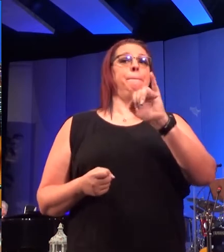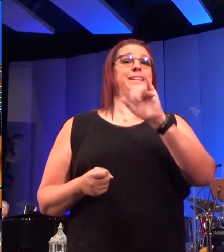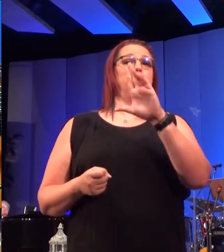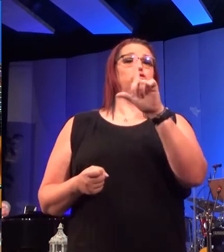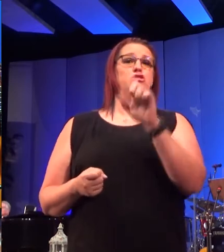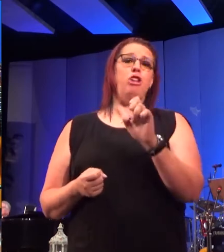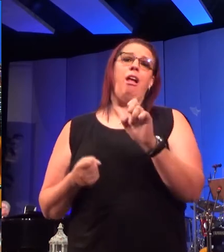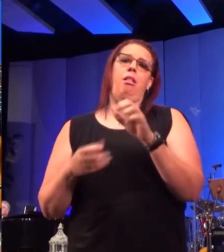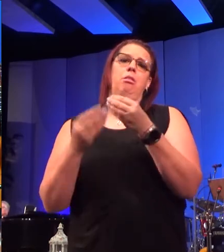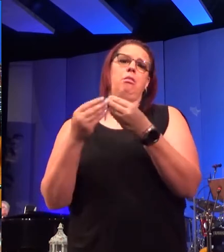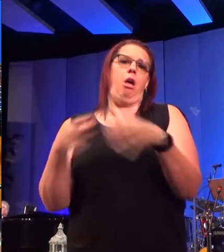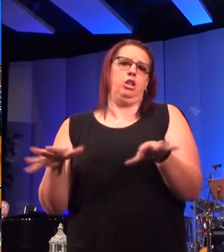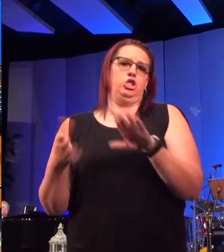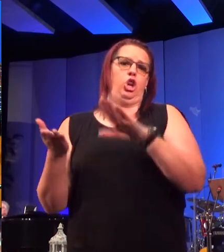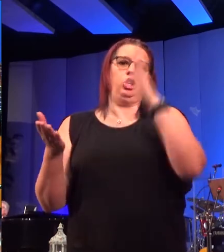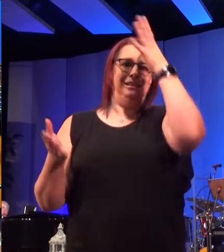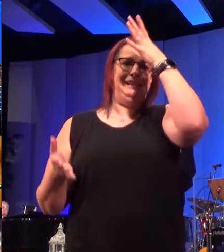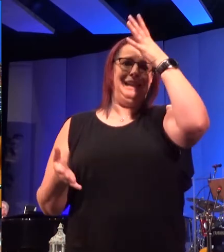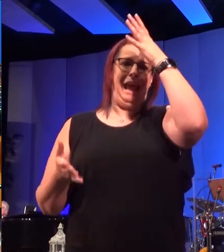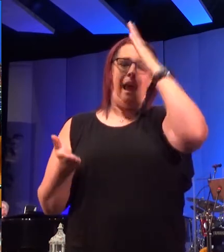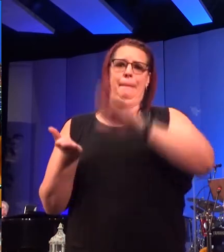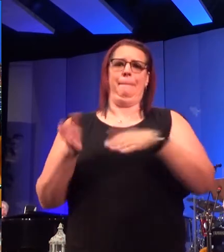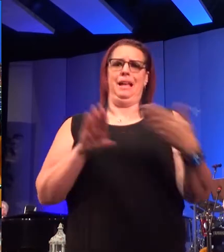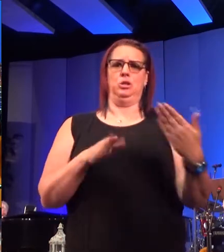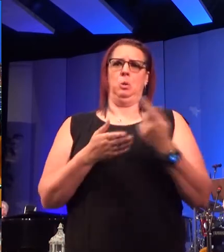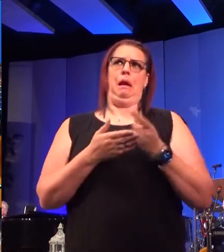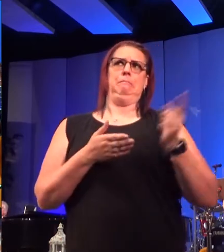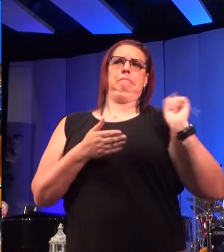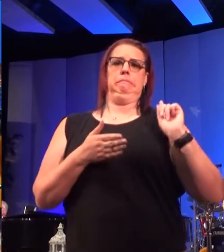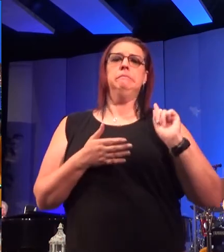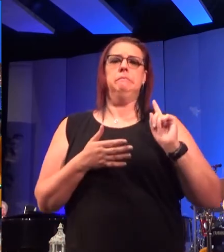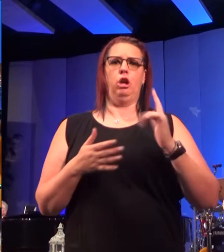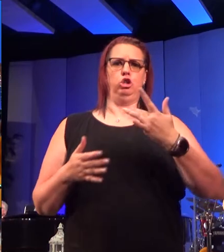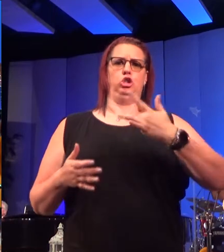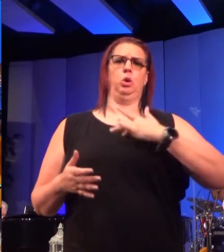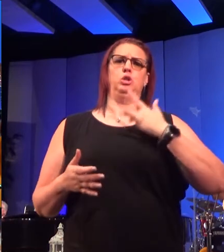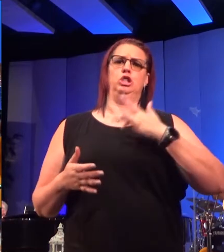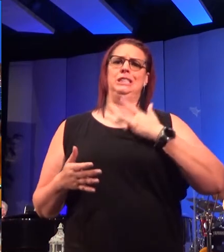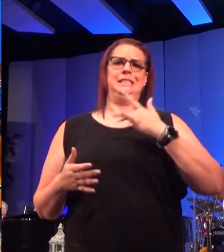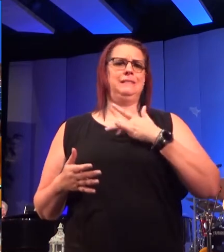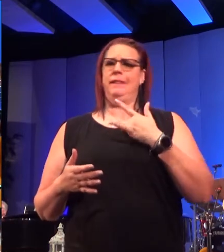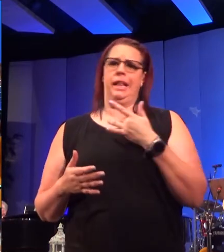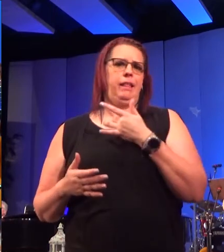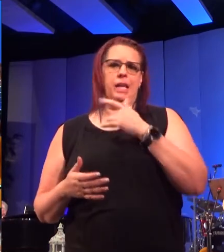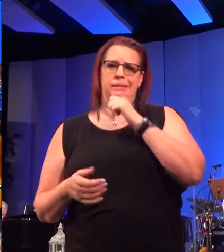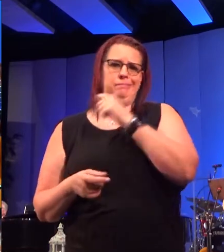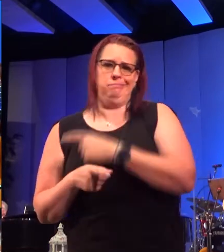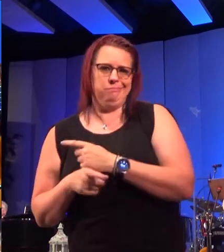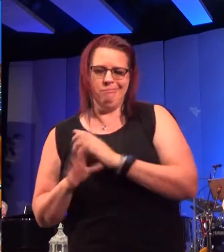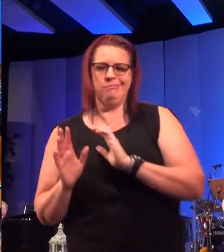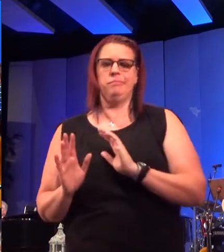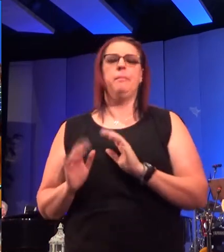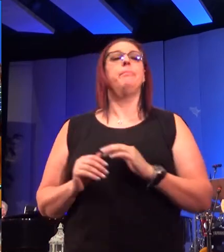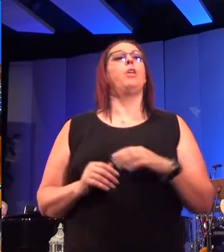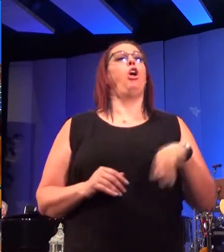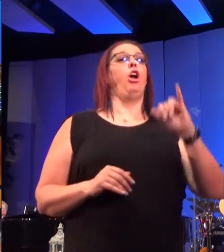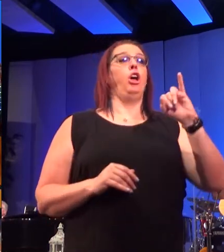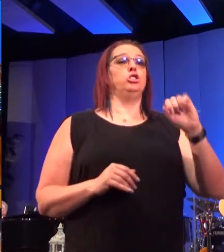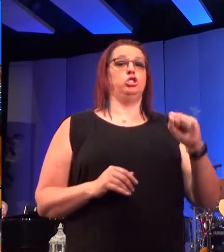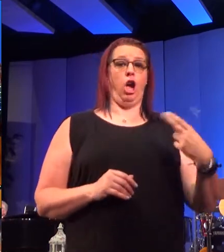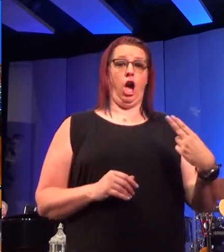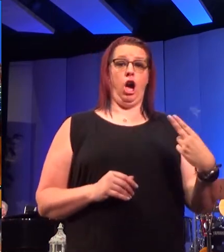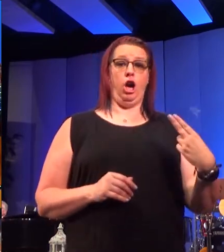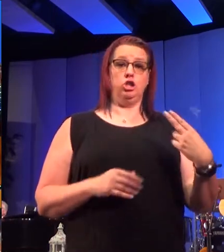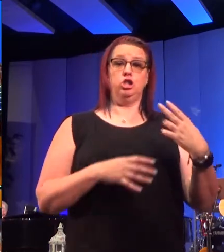lost her dad. He passed away a little over a week ago, and she's feeling a little under the weather. And Reverend Josh is getting